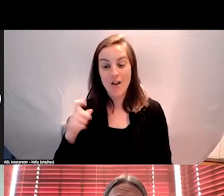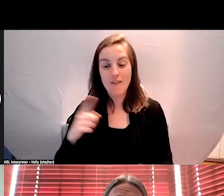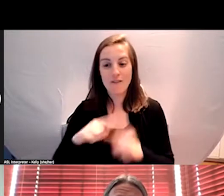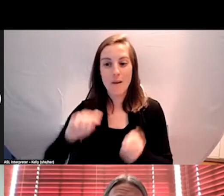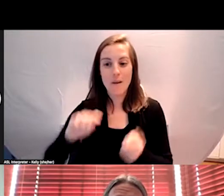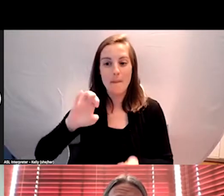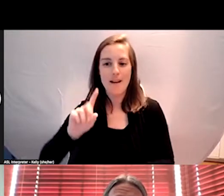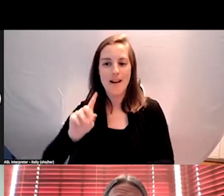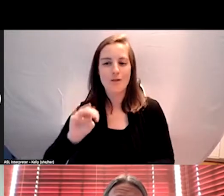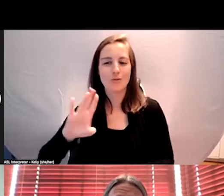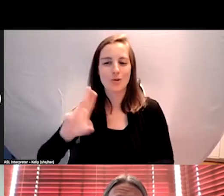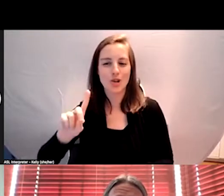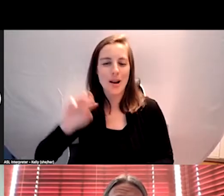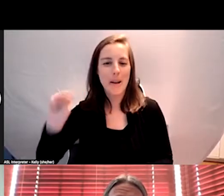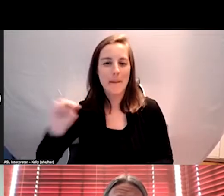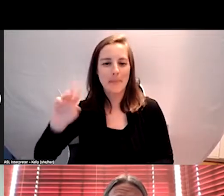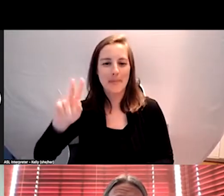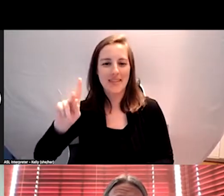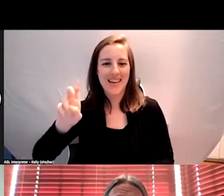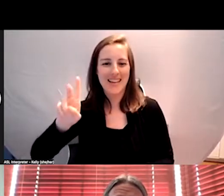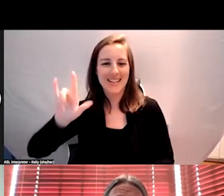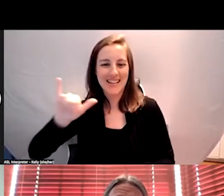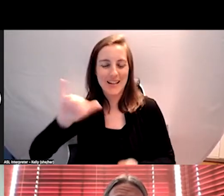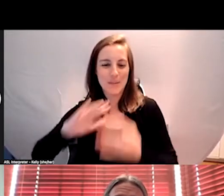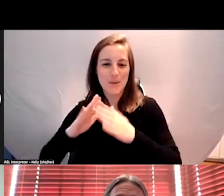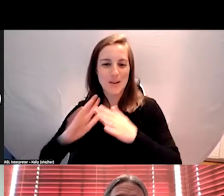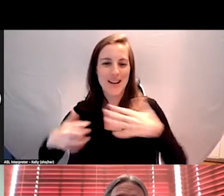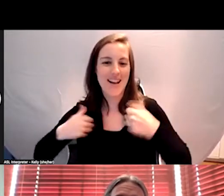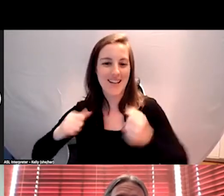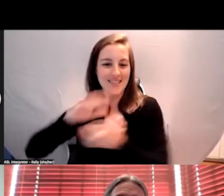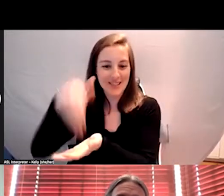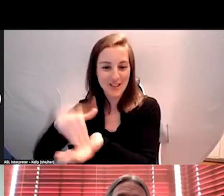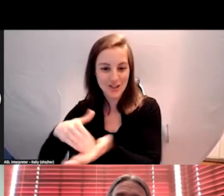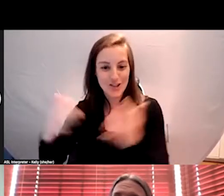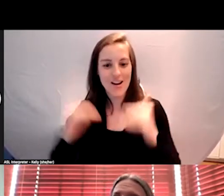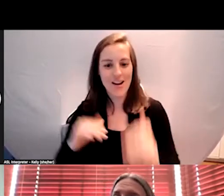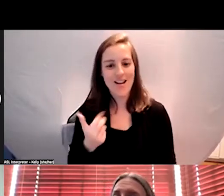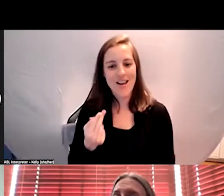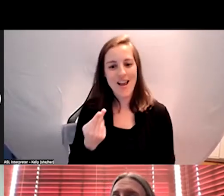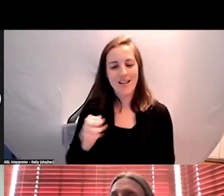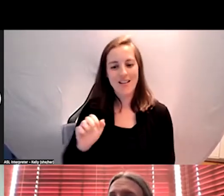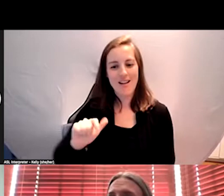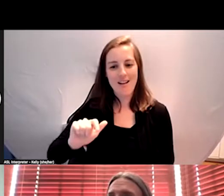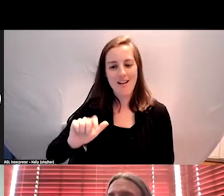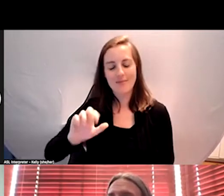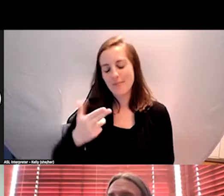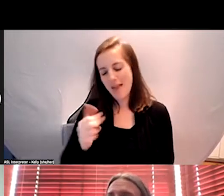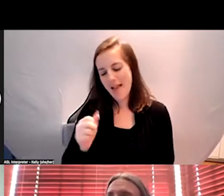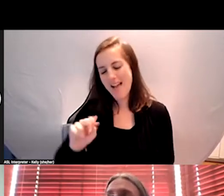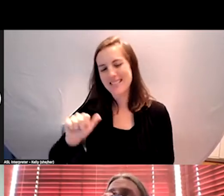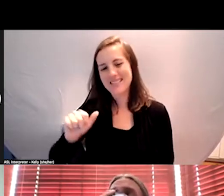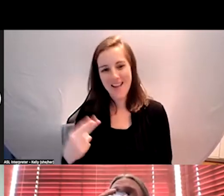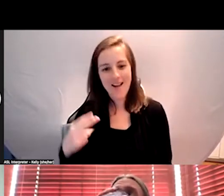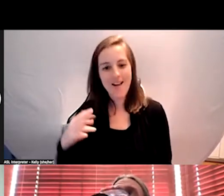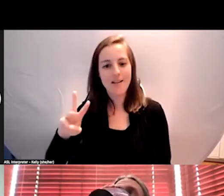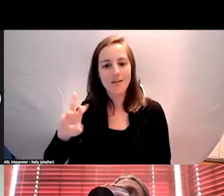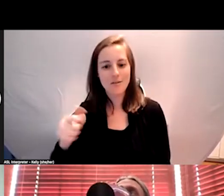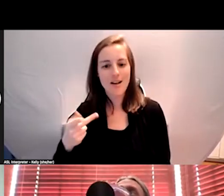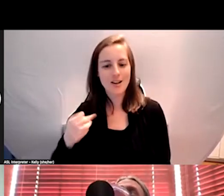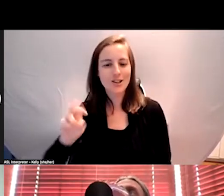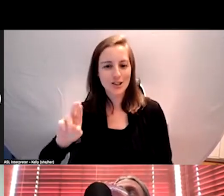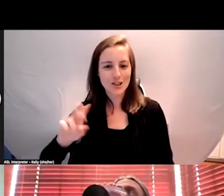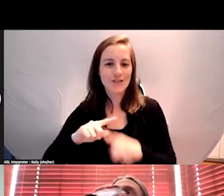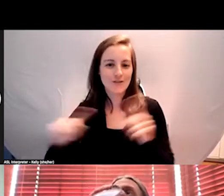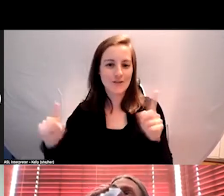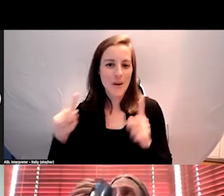and Dr. Hannah Wenger from Massachusetts General Hospital. We are so excited to get your insight on this topic, where to go for your